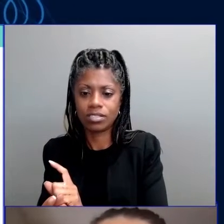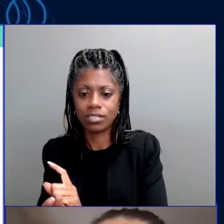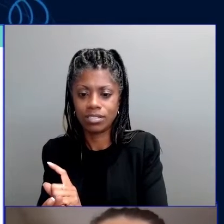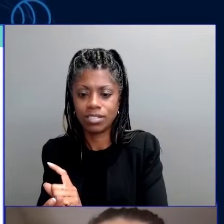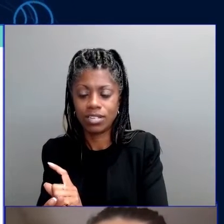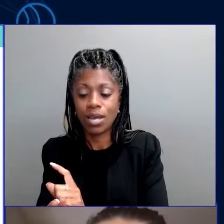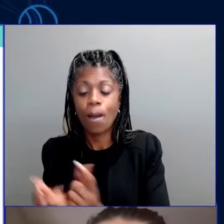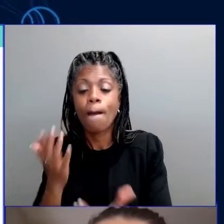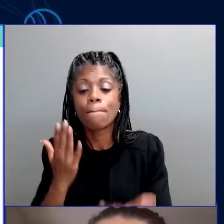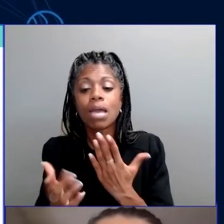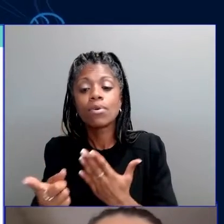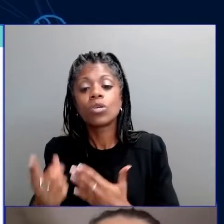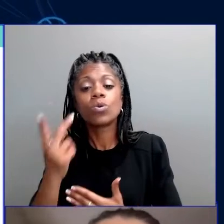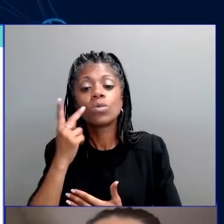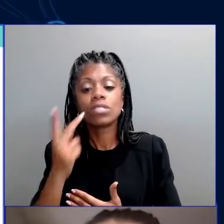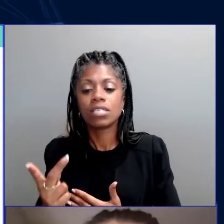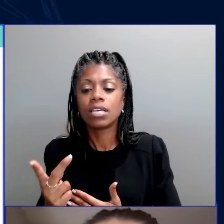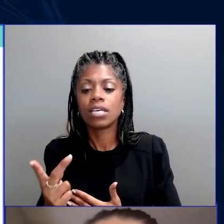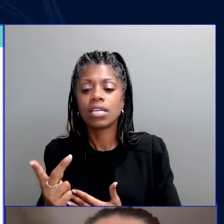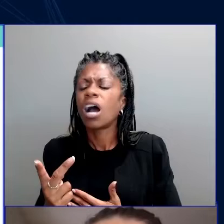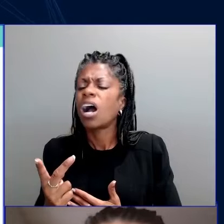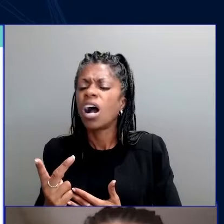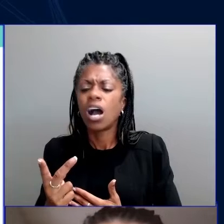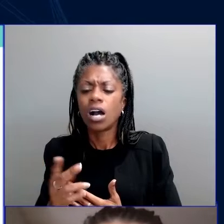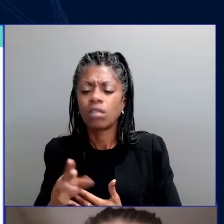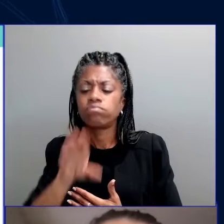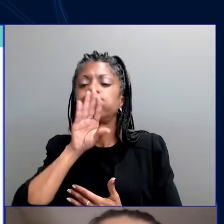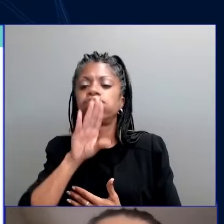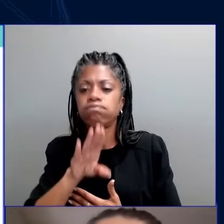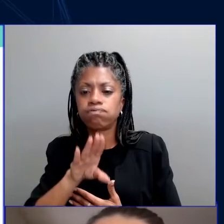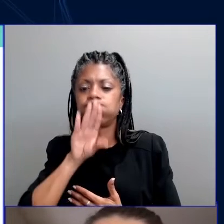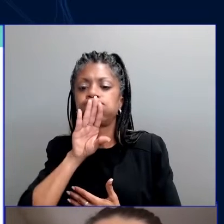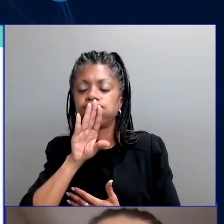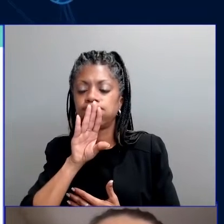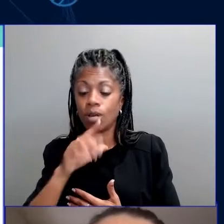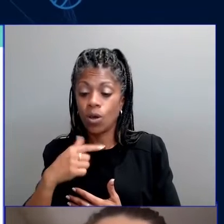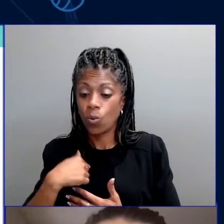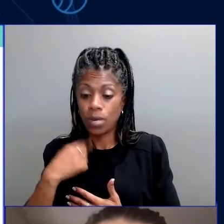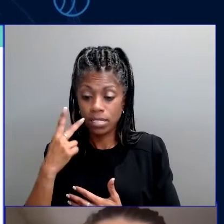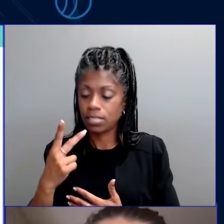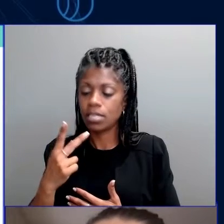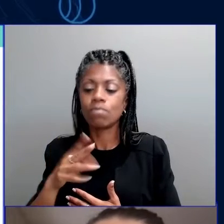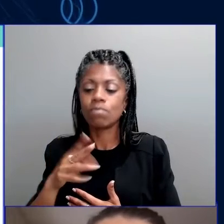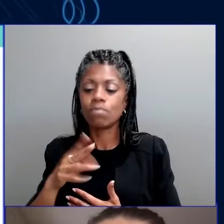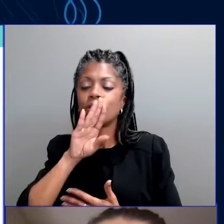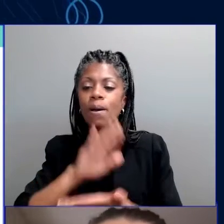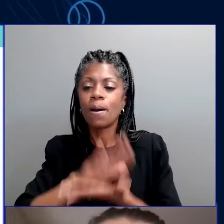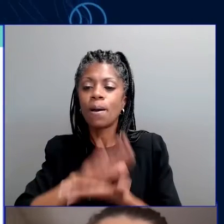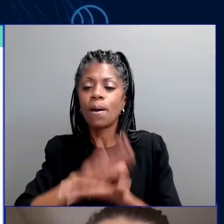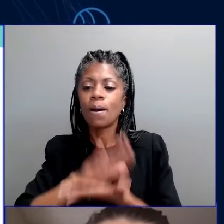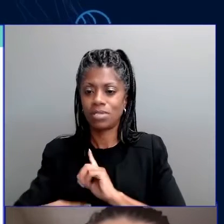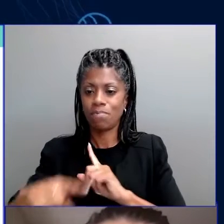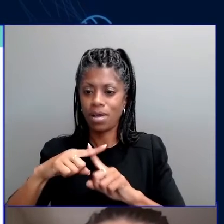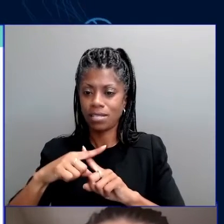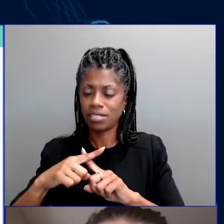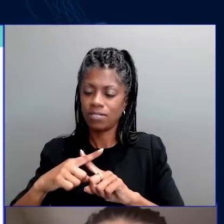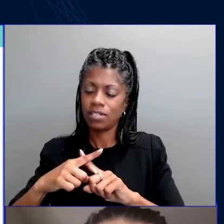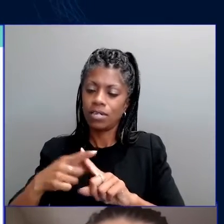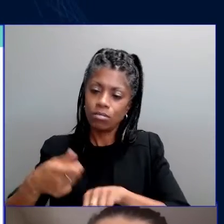as a step backward, we see as a necessary pause and an opportunity for reflection and a change of